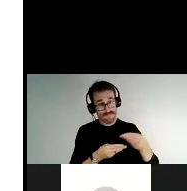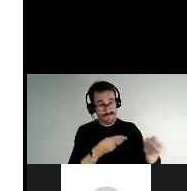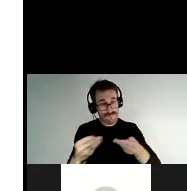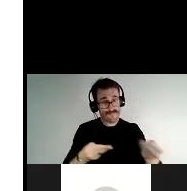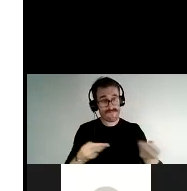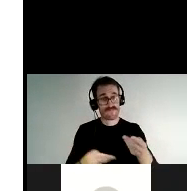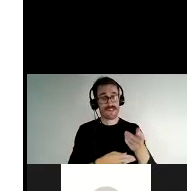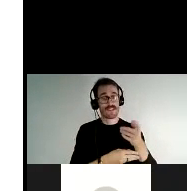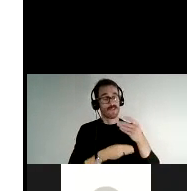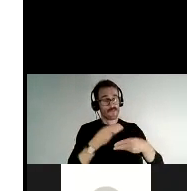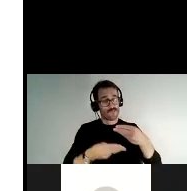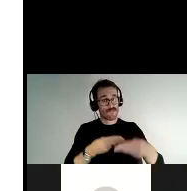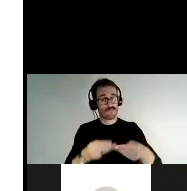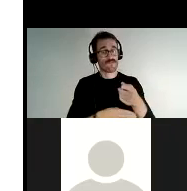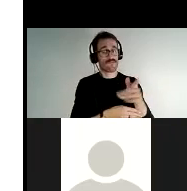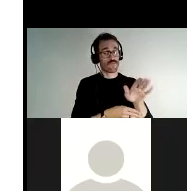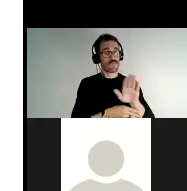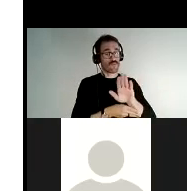along these